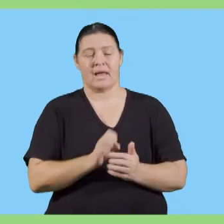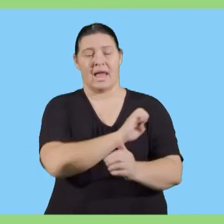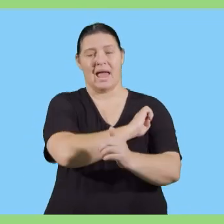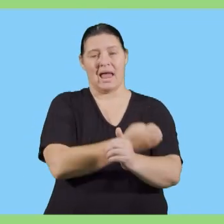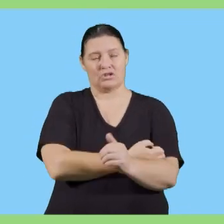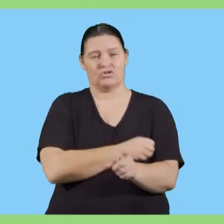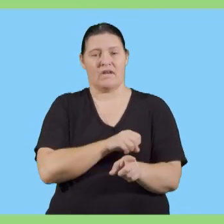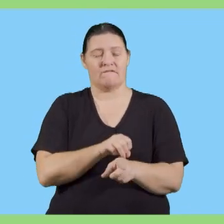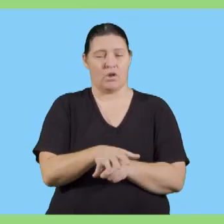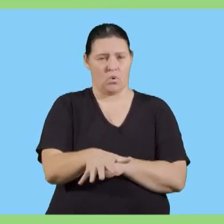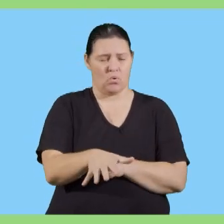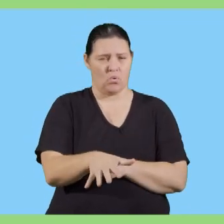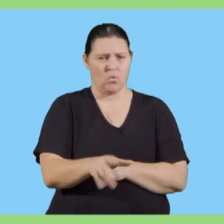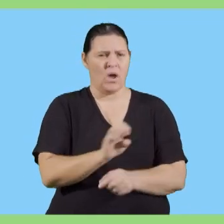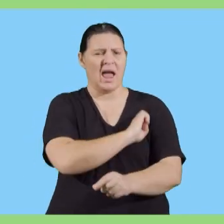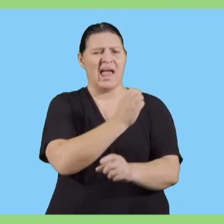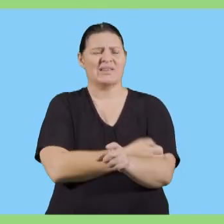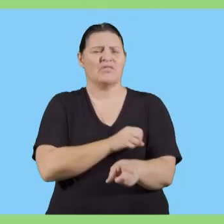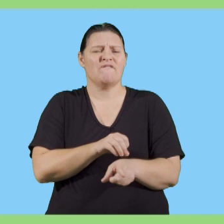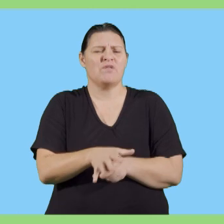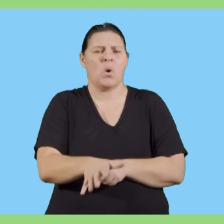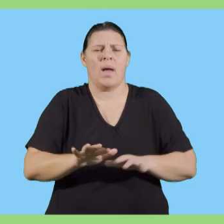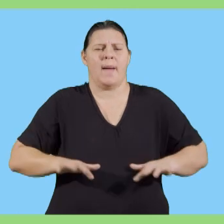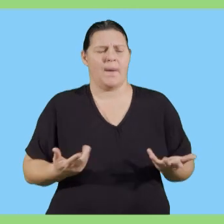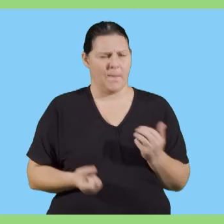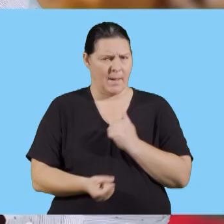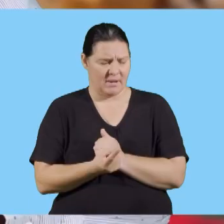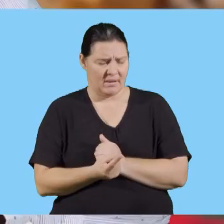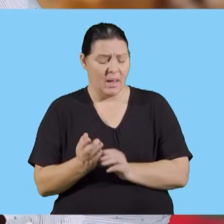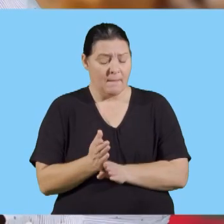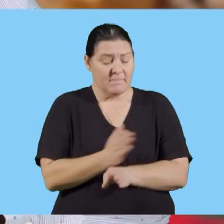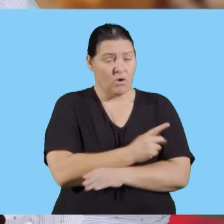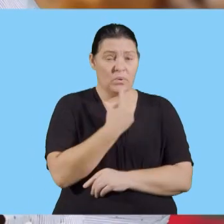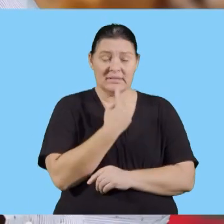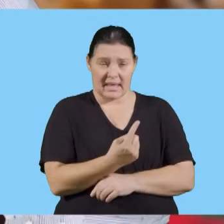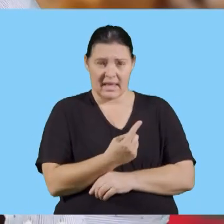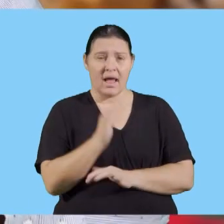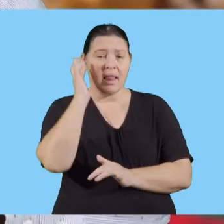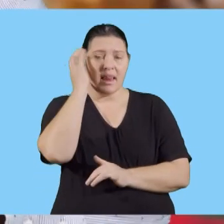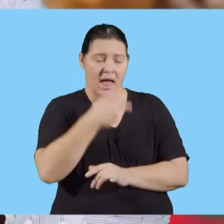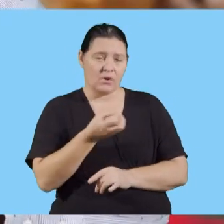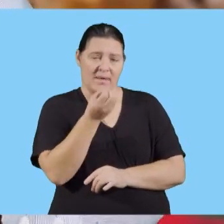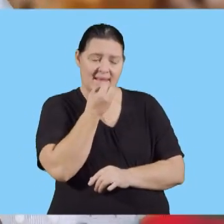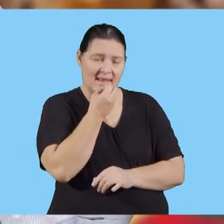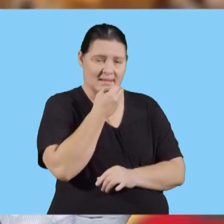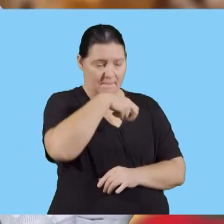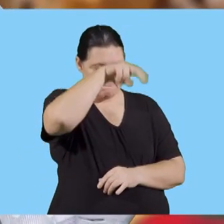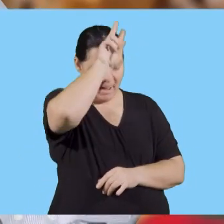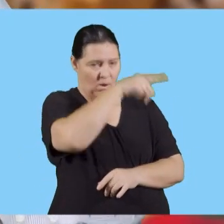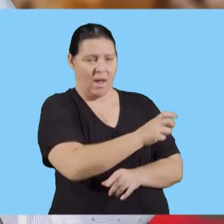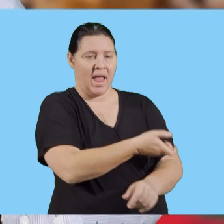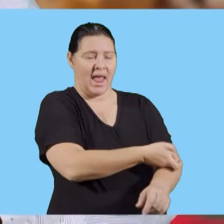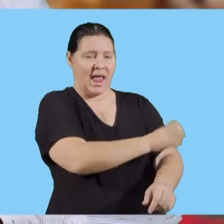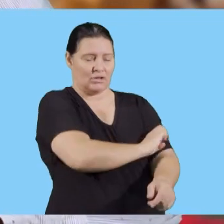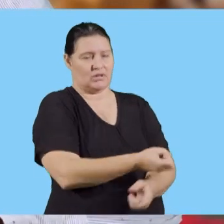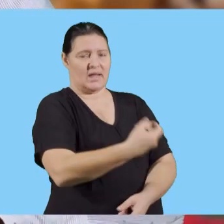that the lion is going to get energy from eating a certain organism. So now we are going to look at how the energy moves from one organism to the